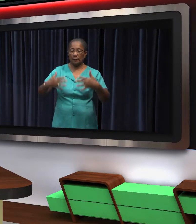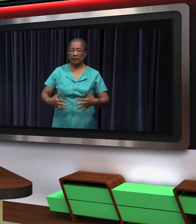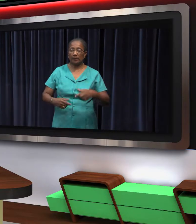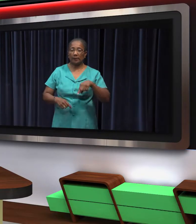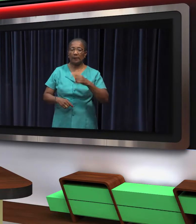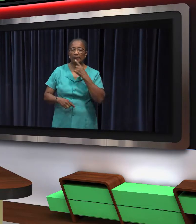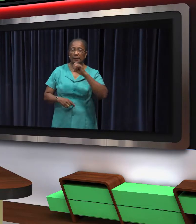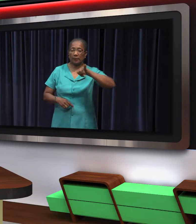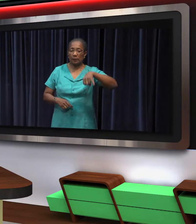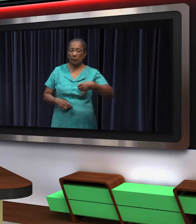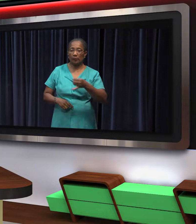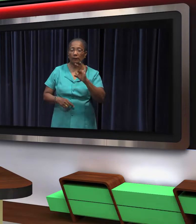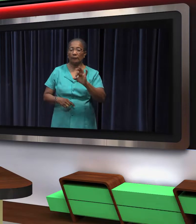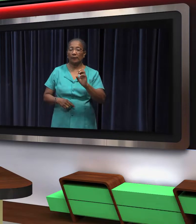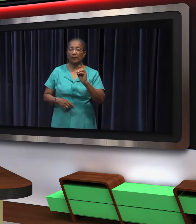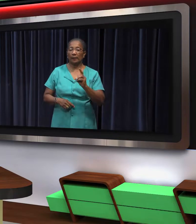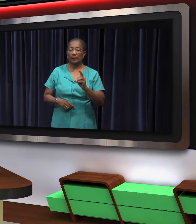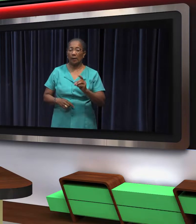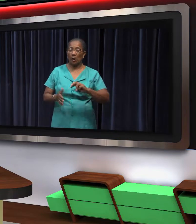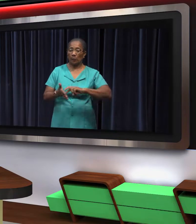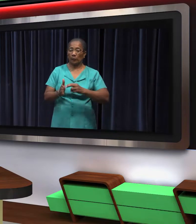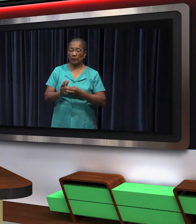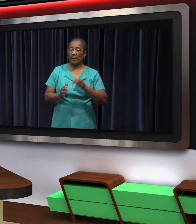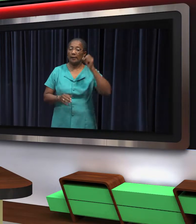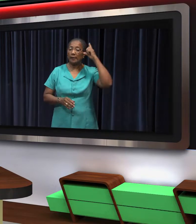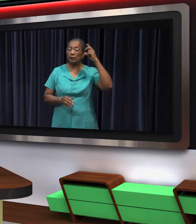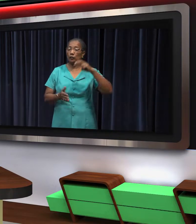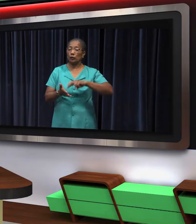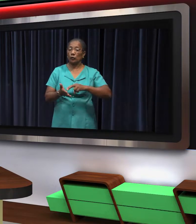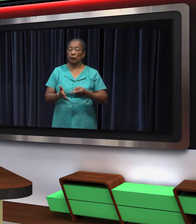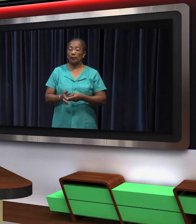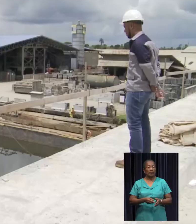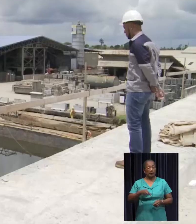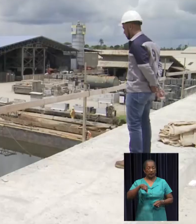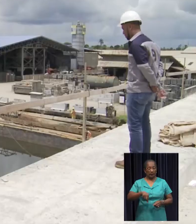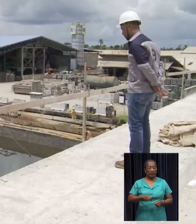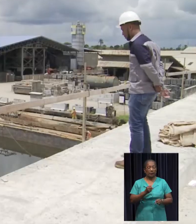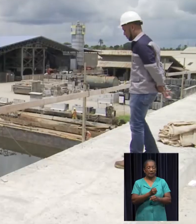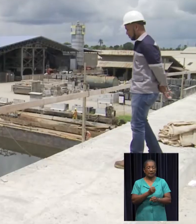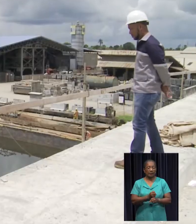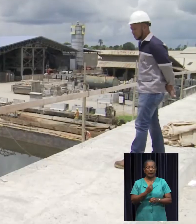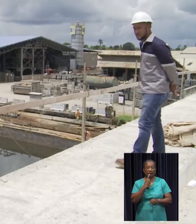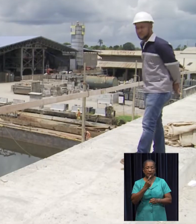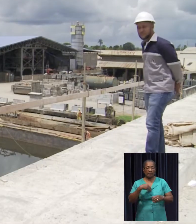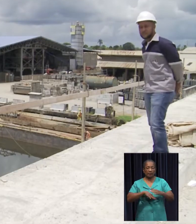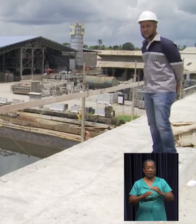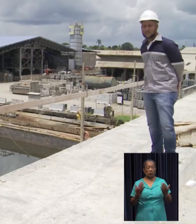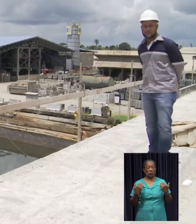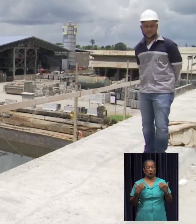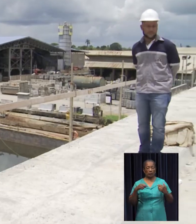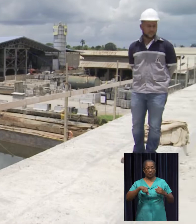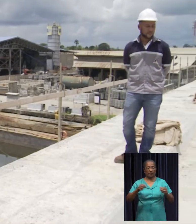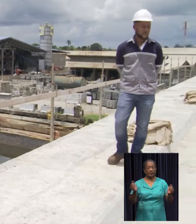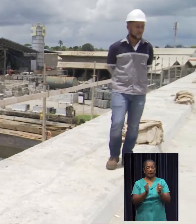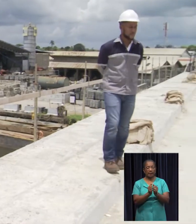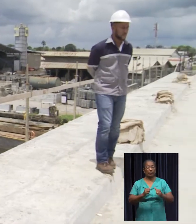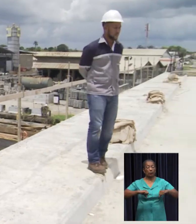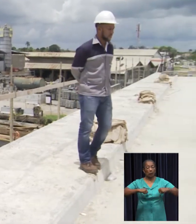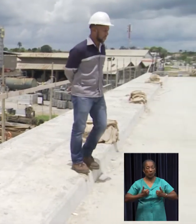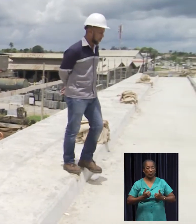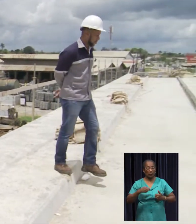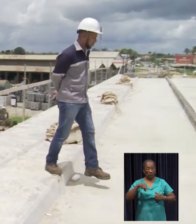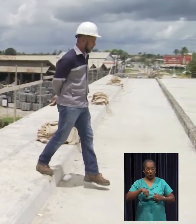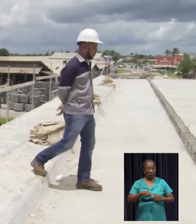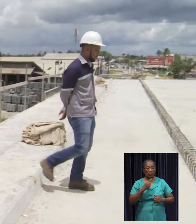on schedule, so says Jordan Freyde, project engineer. Work started in August this year. At